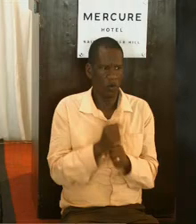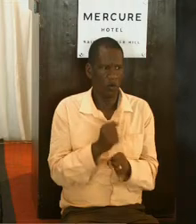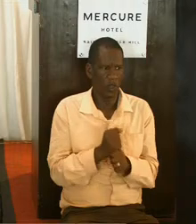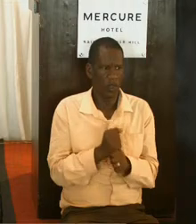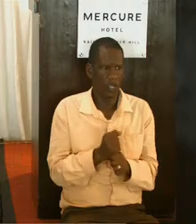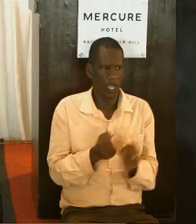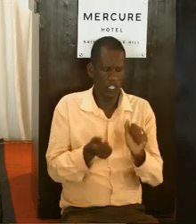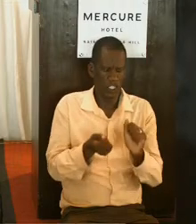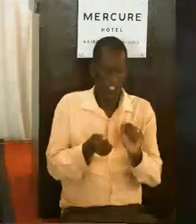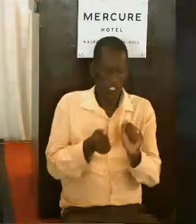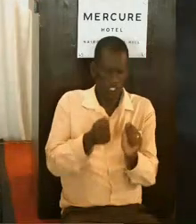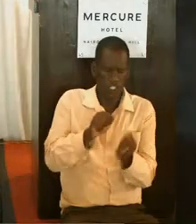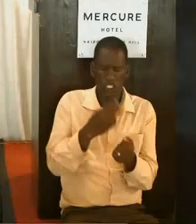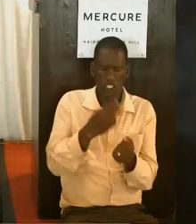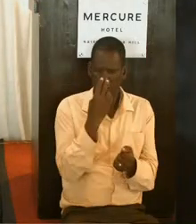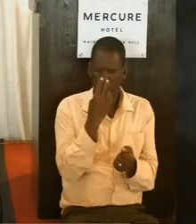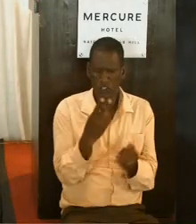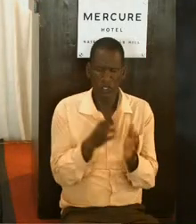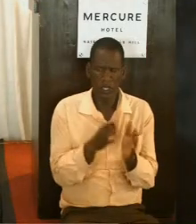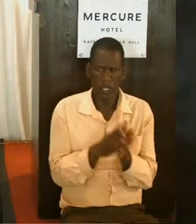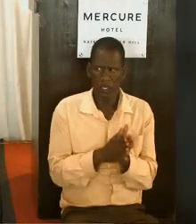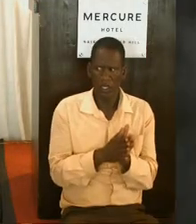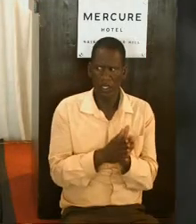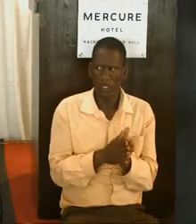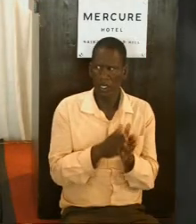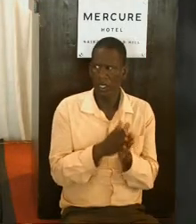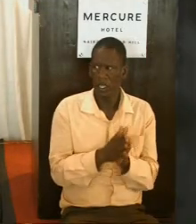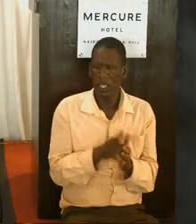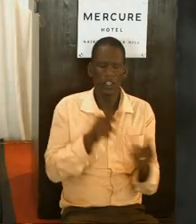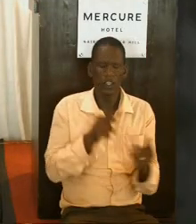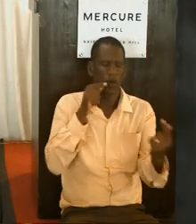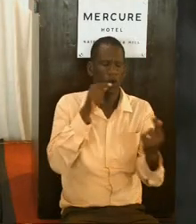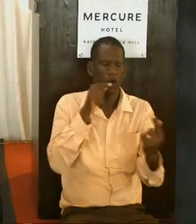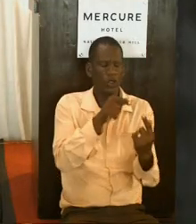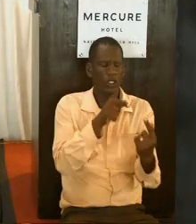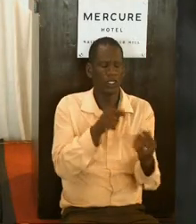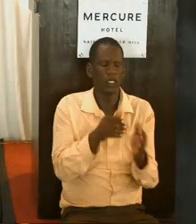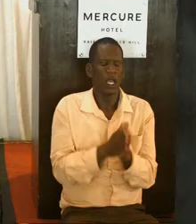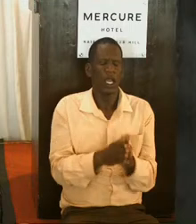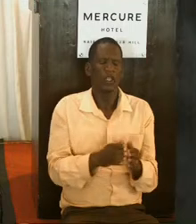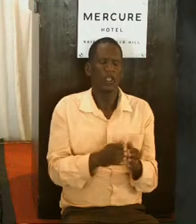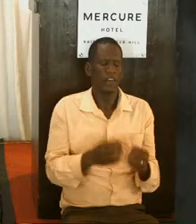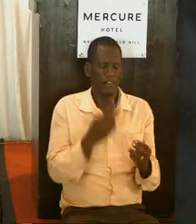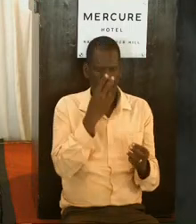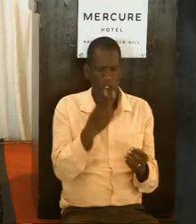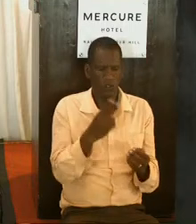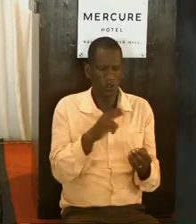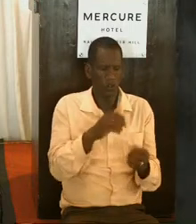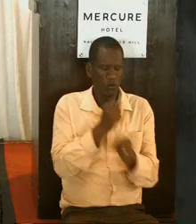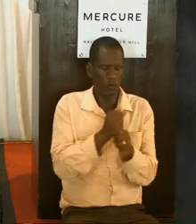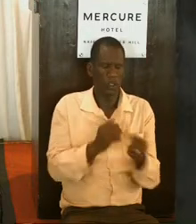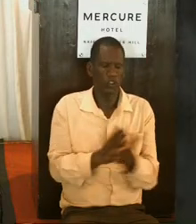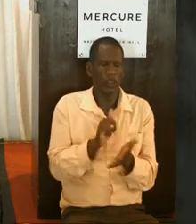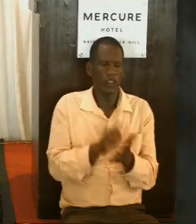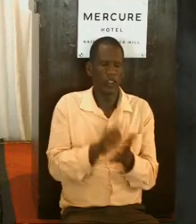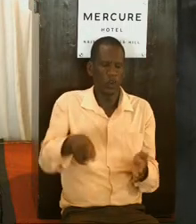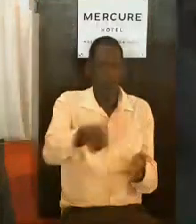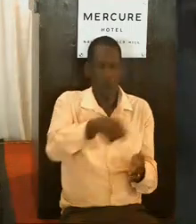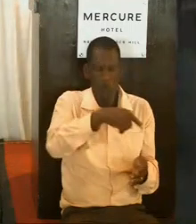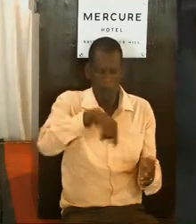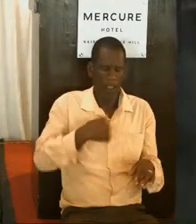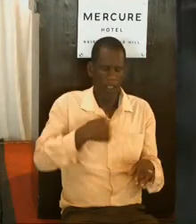translate their visions and and and and their goals Ambitions into ensuring that we have a